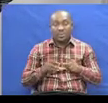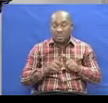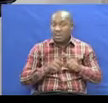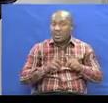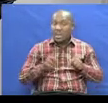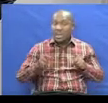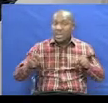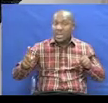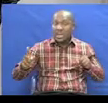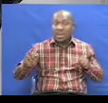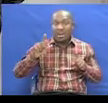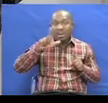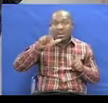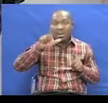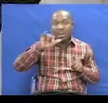linear